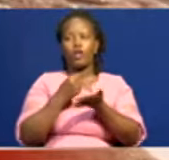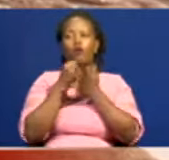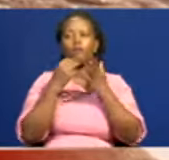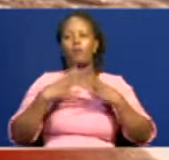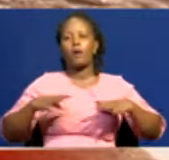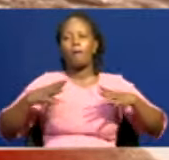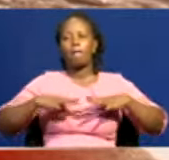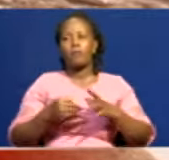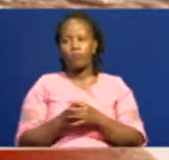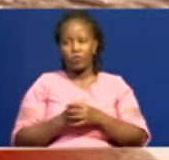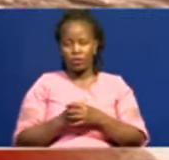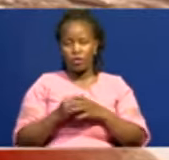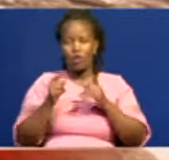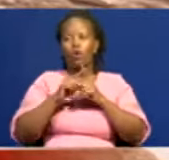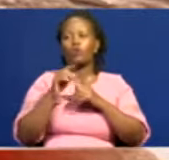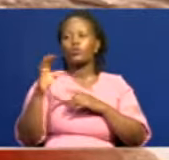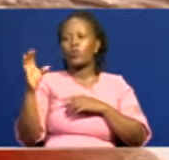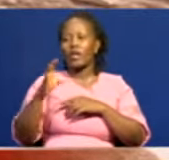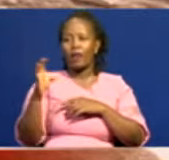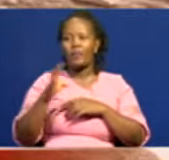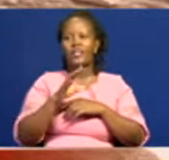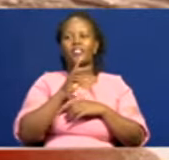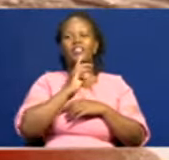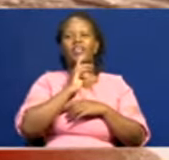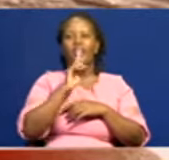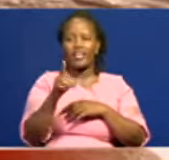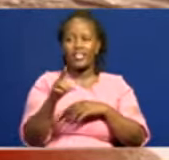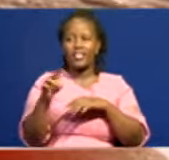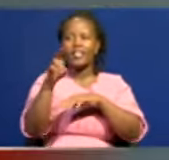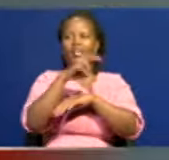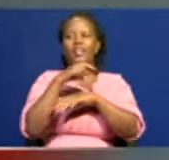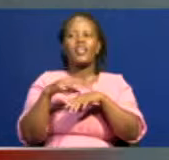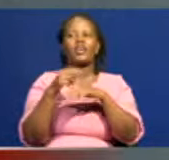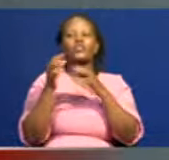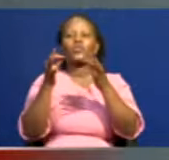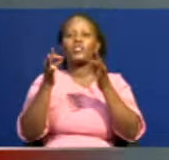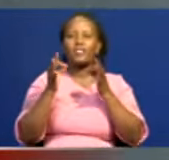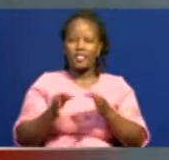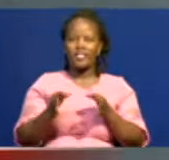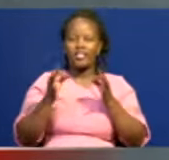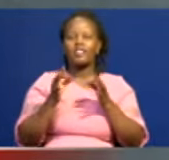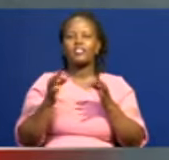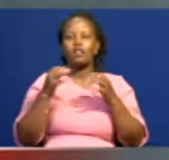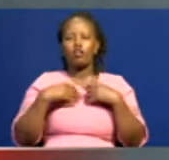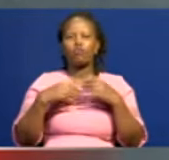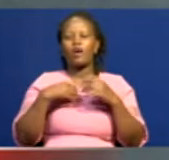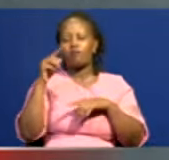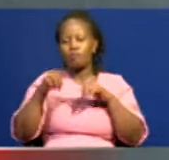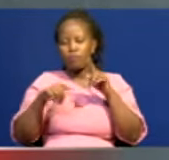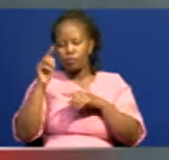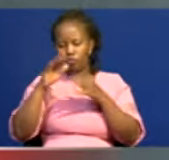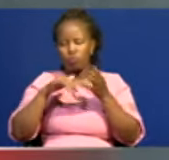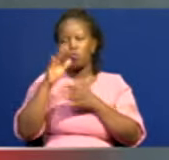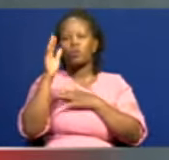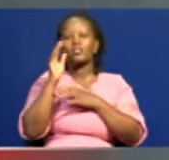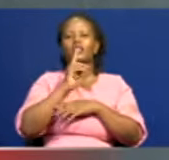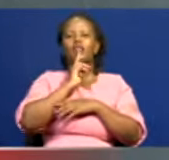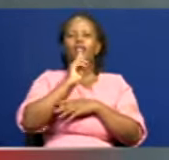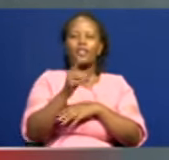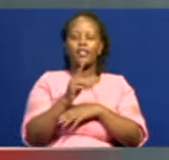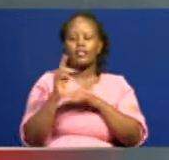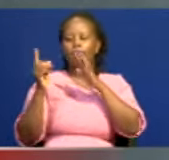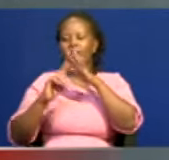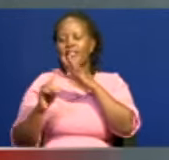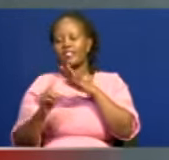Kabinet also directed the National Treasury to further rationalize the current budget and direct ministries, departments and